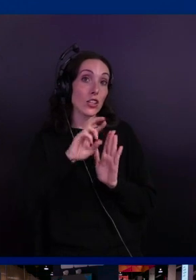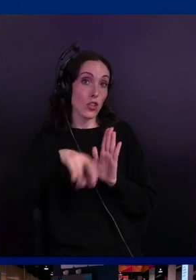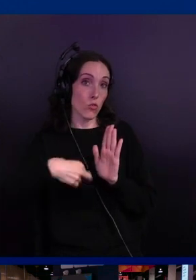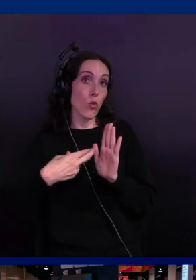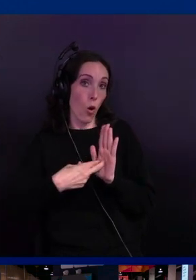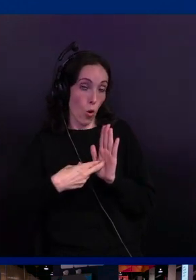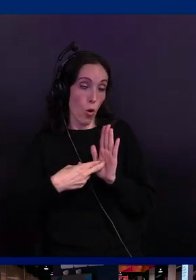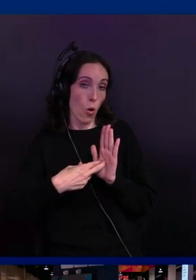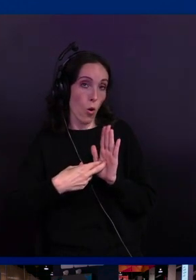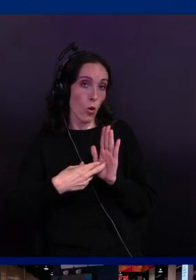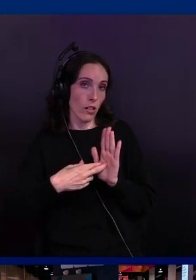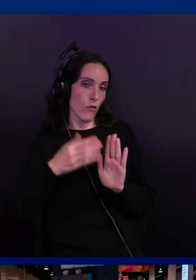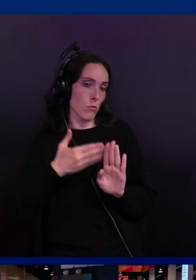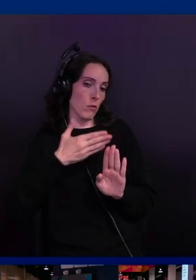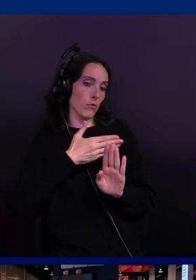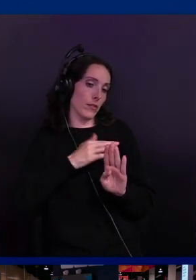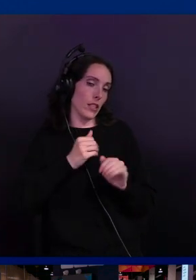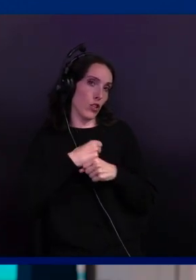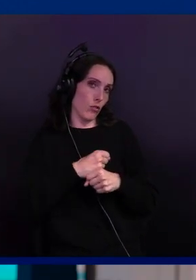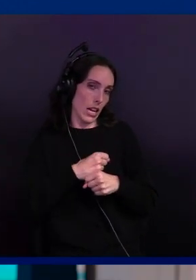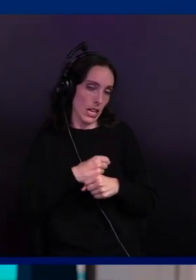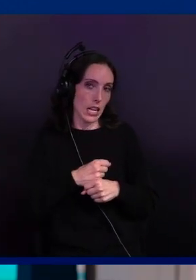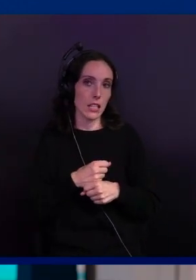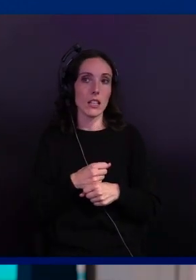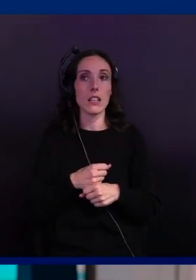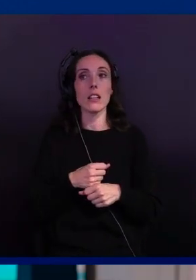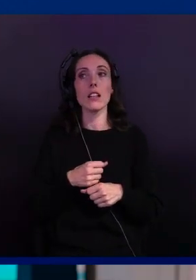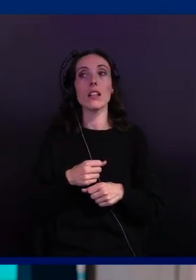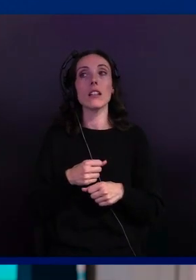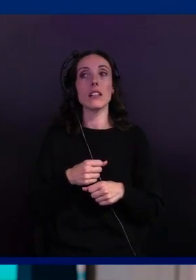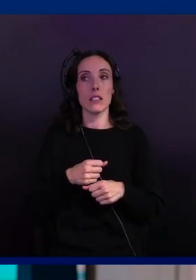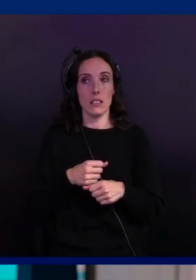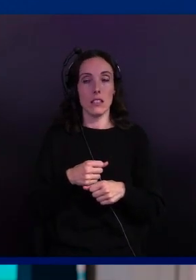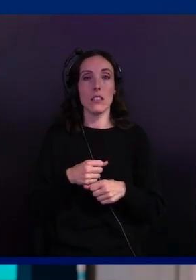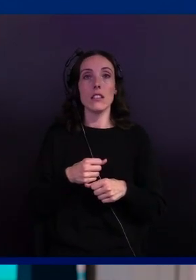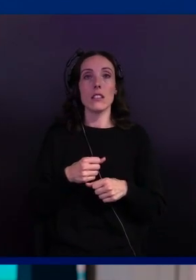earlier. Basically, start with